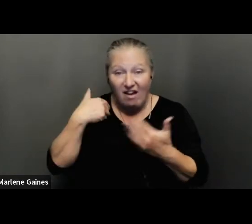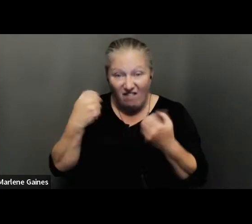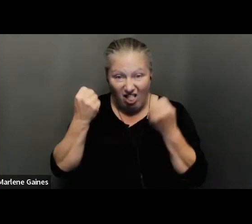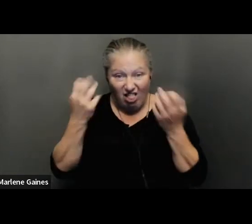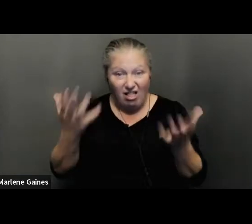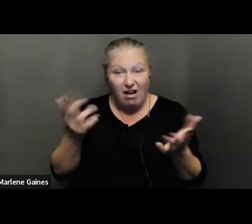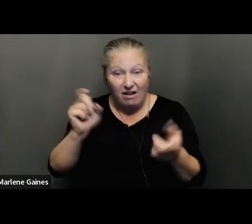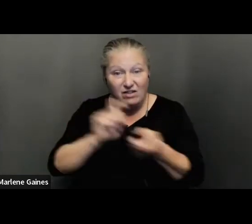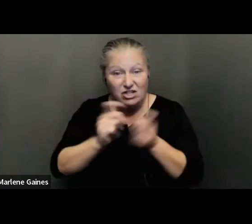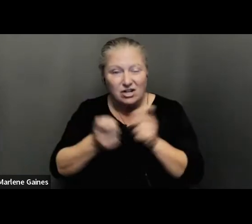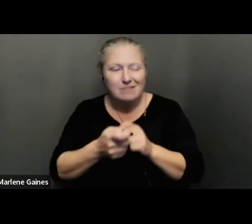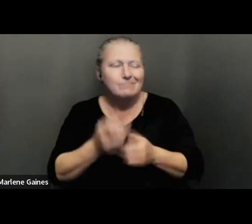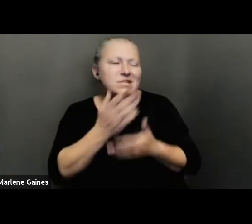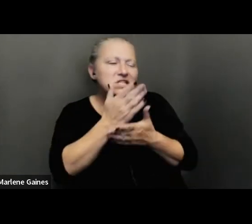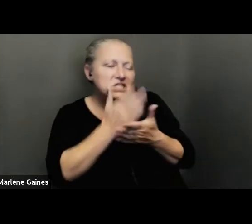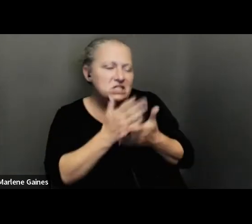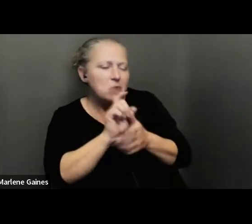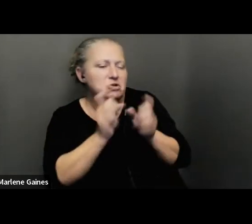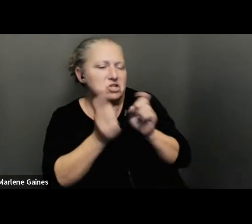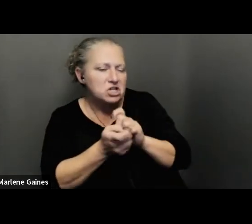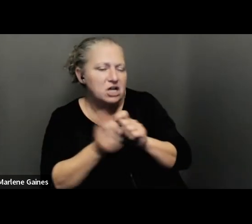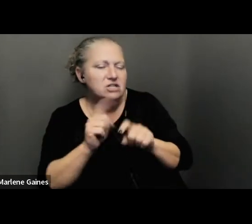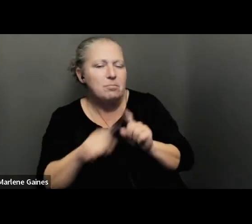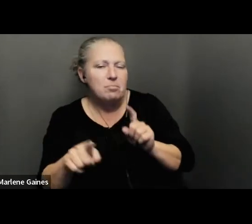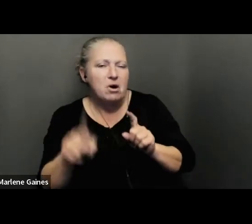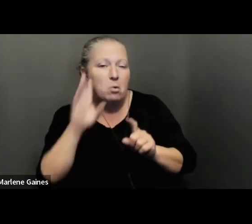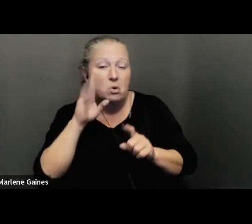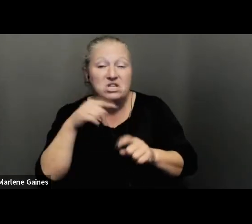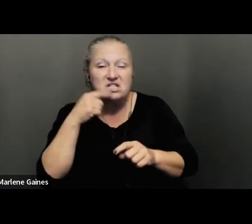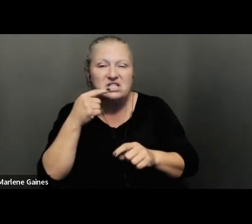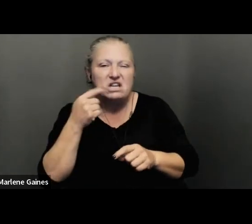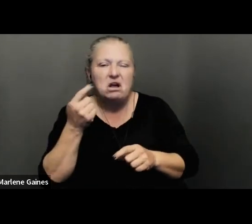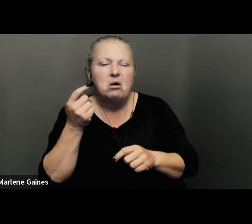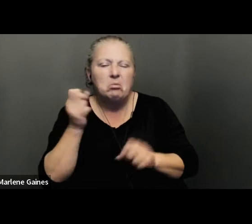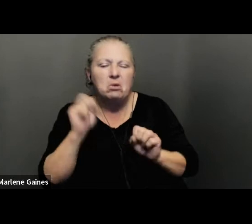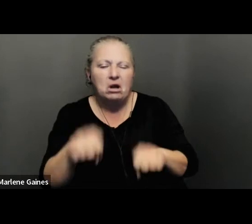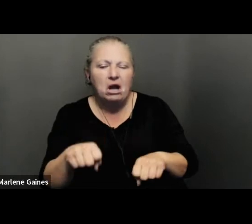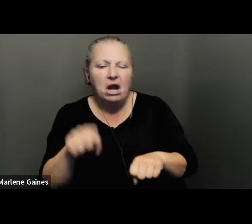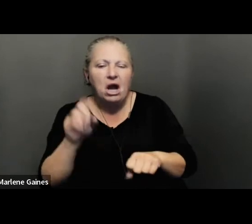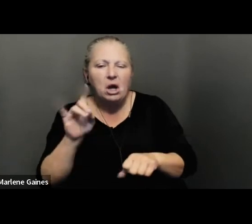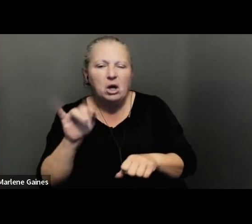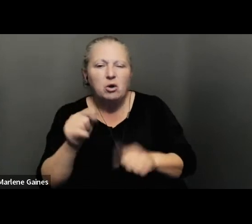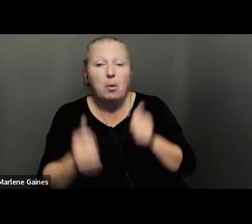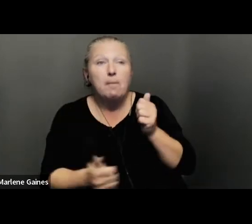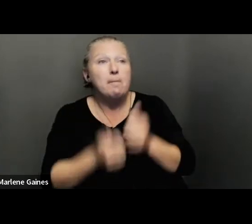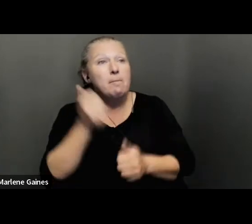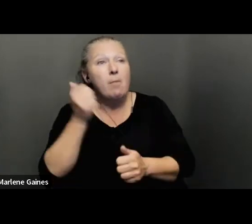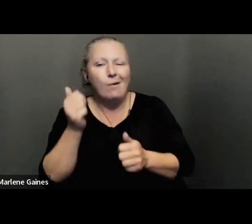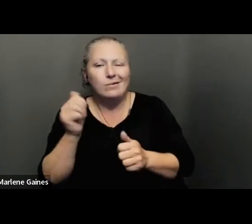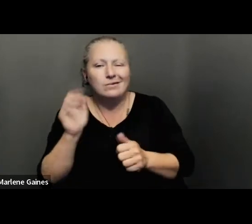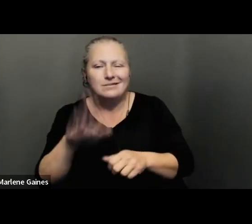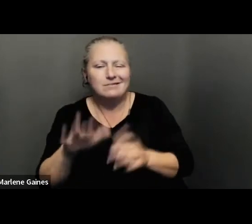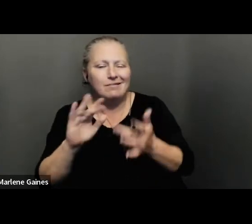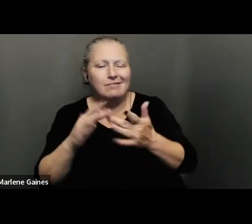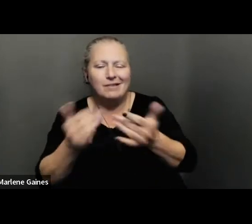stuff? There are some changes to make, but I would say it's pretty negligible due to most things being just electronic